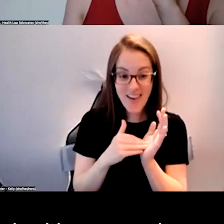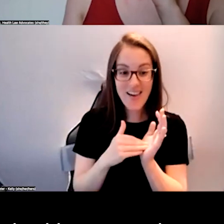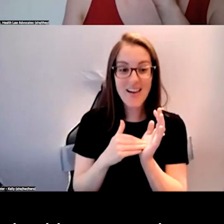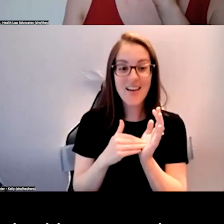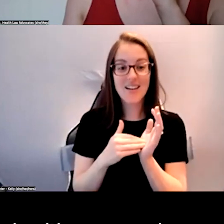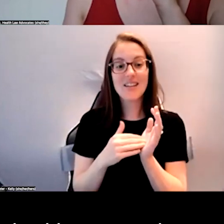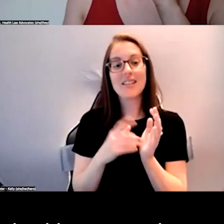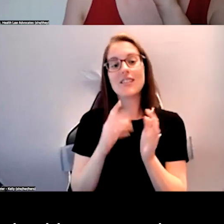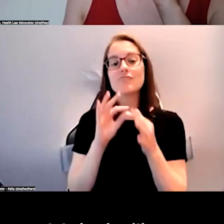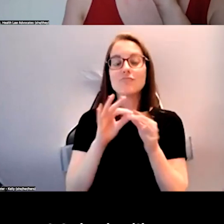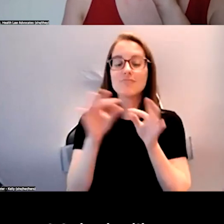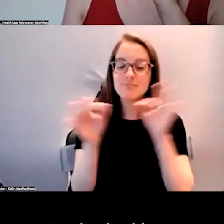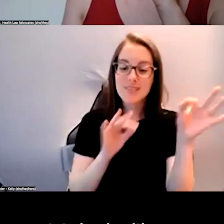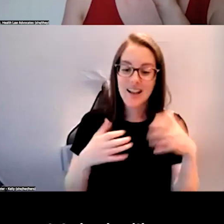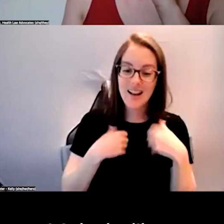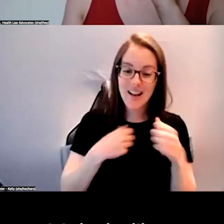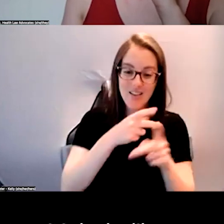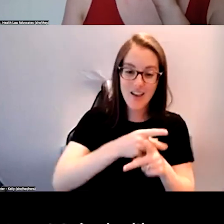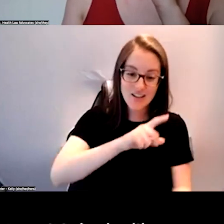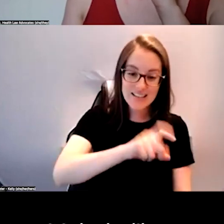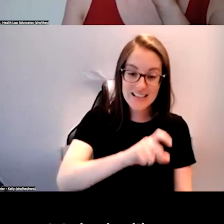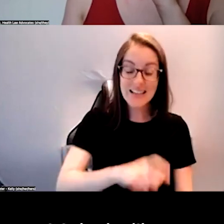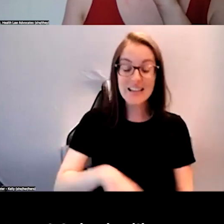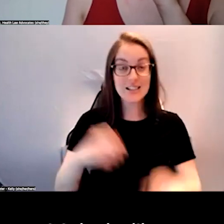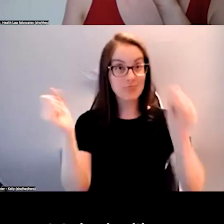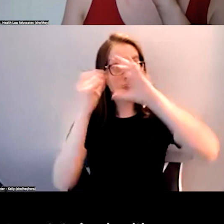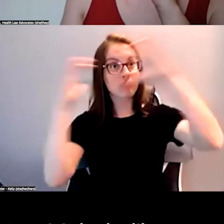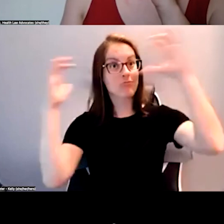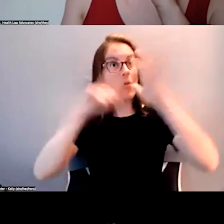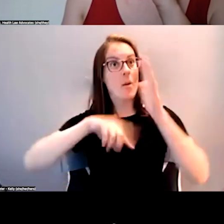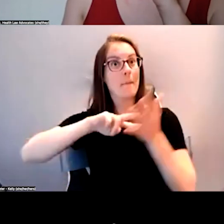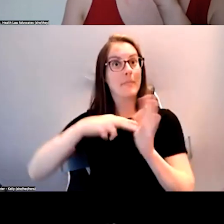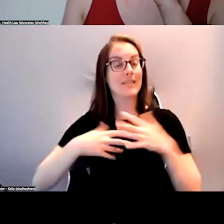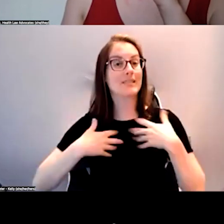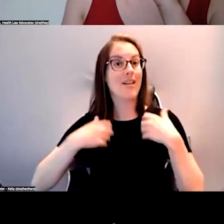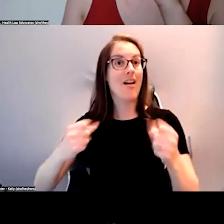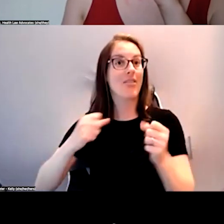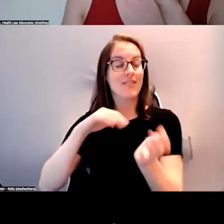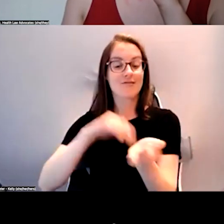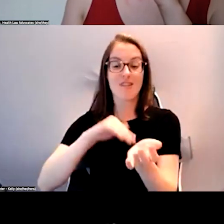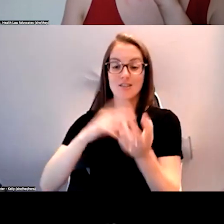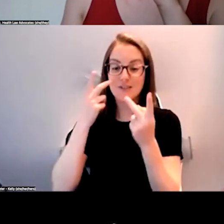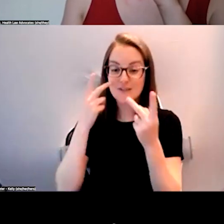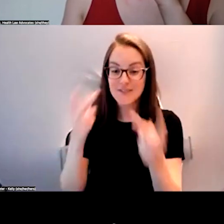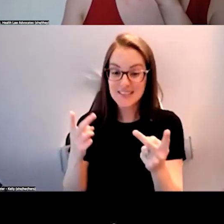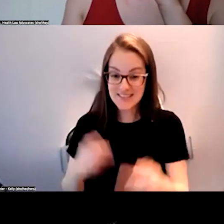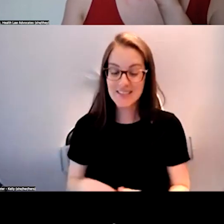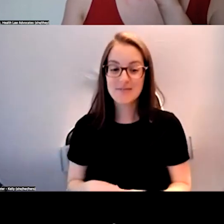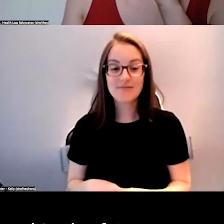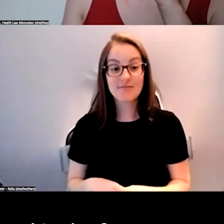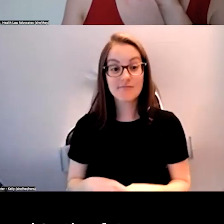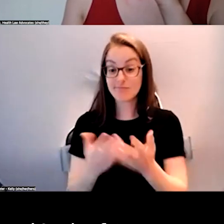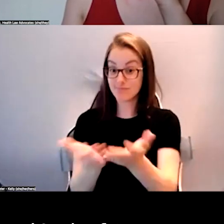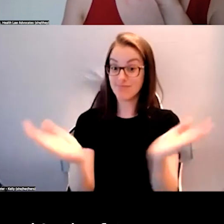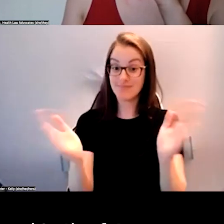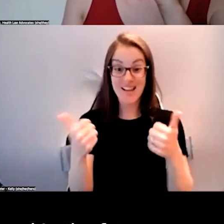for your healthcare needs and what a healthy doctor visit looks like. We'd love to take any more questions